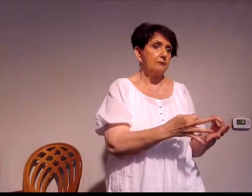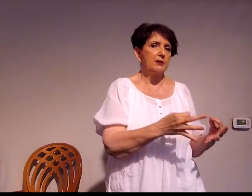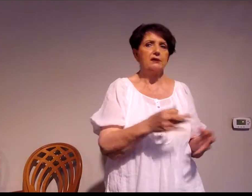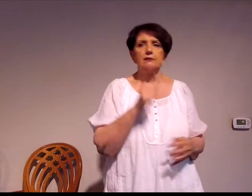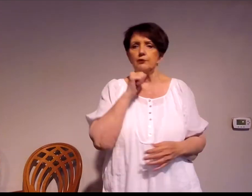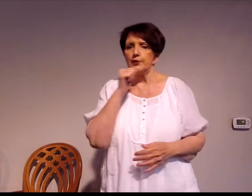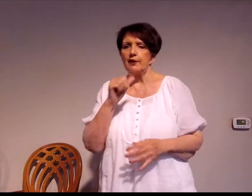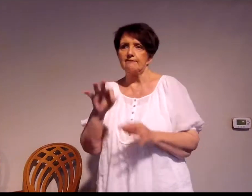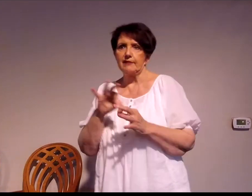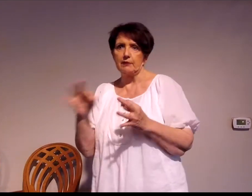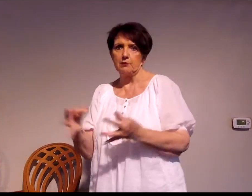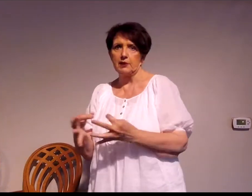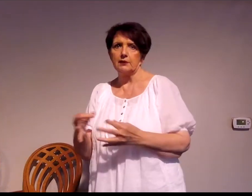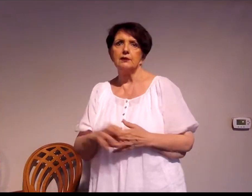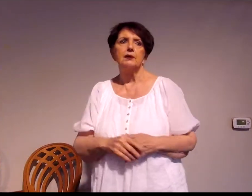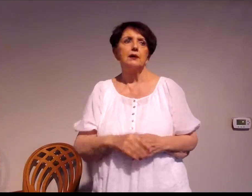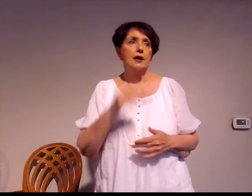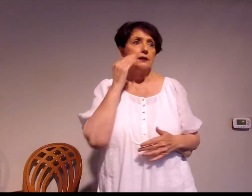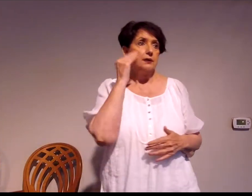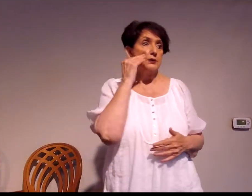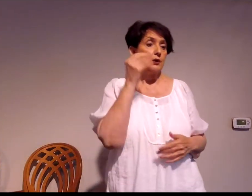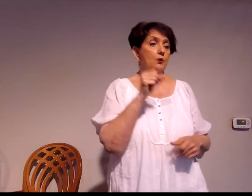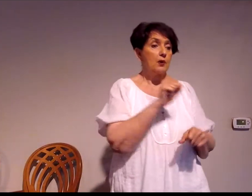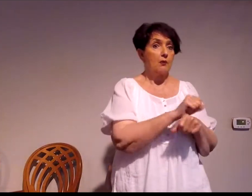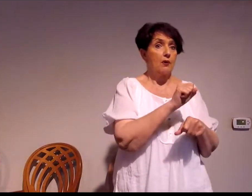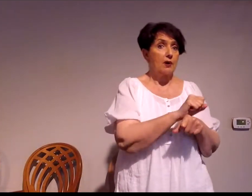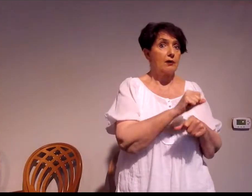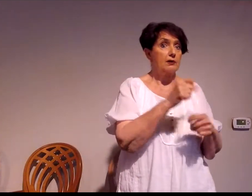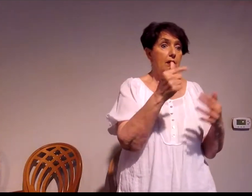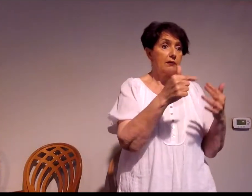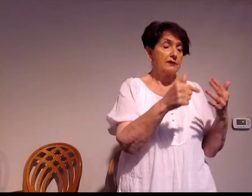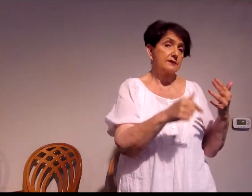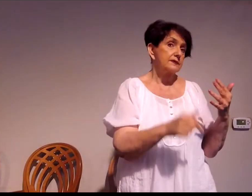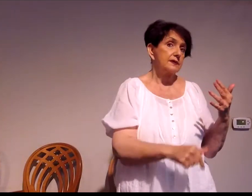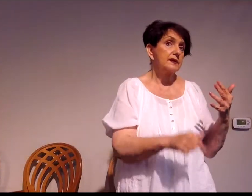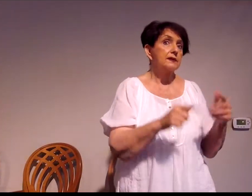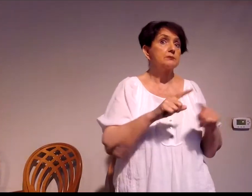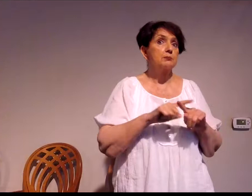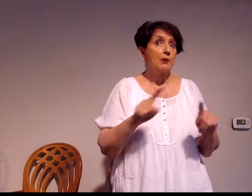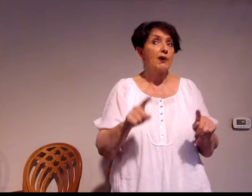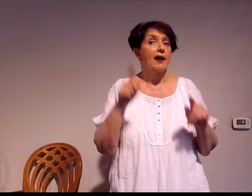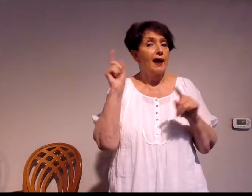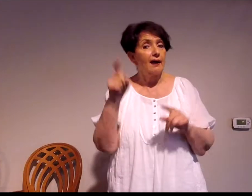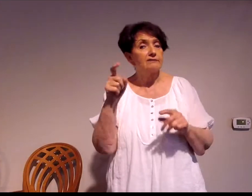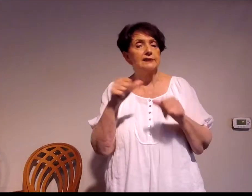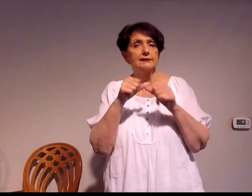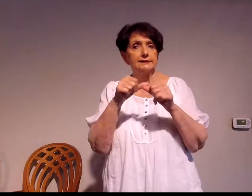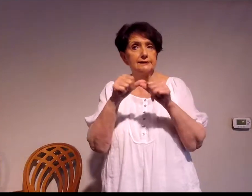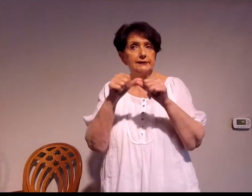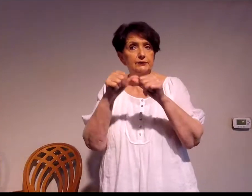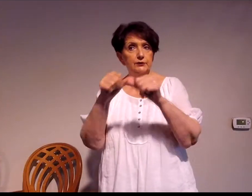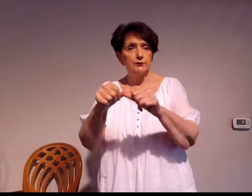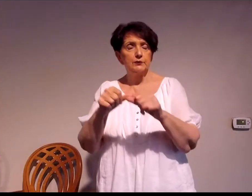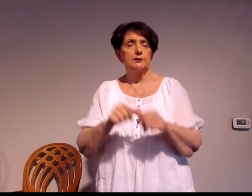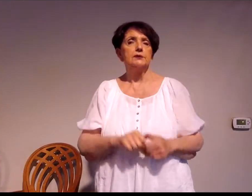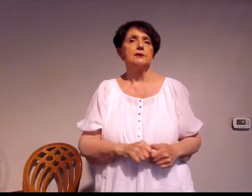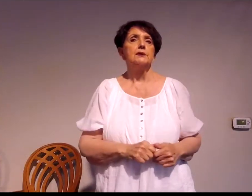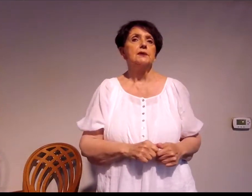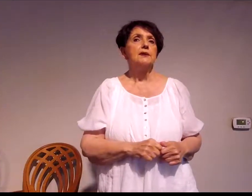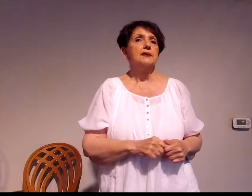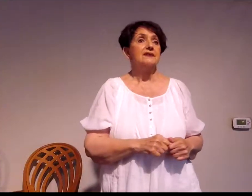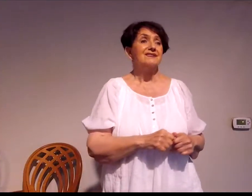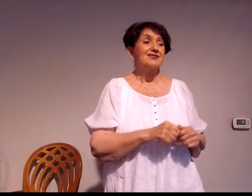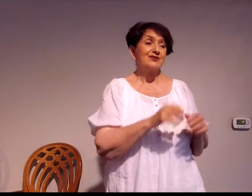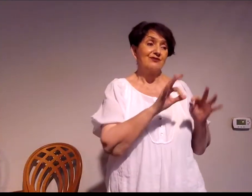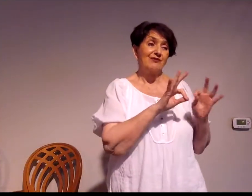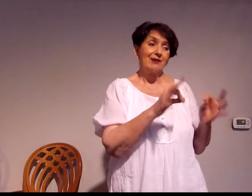know that we work on these things, but we got to keep working on them. I don't know that this thing called the